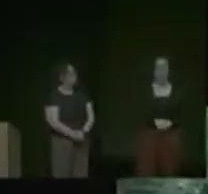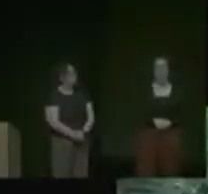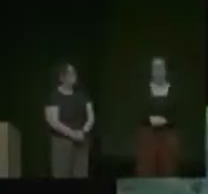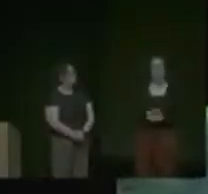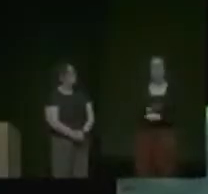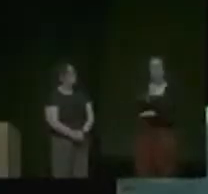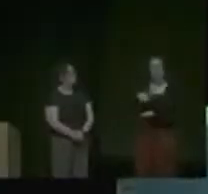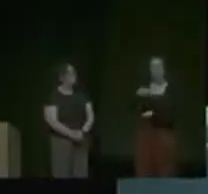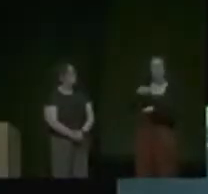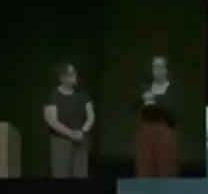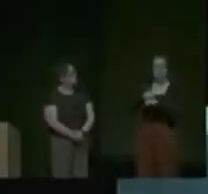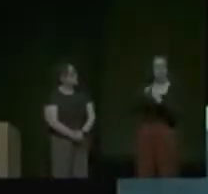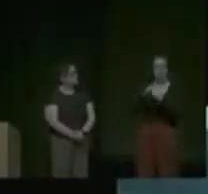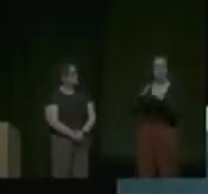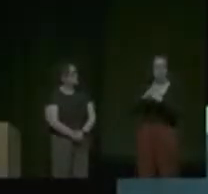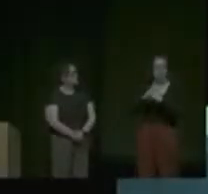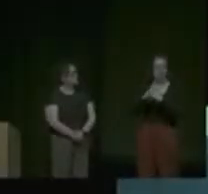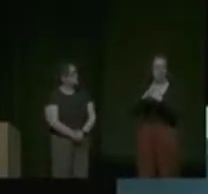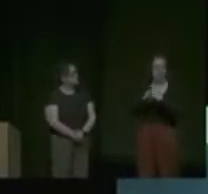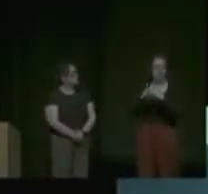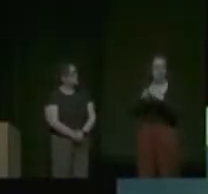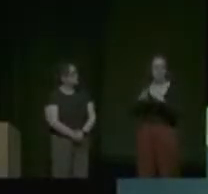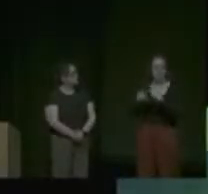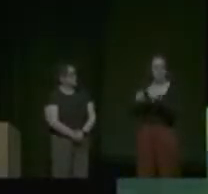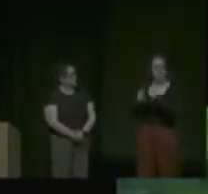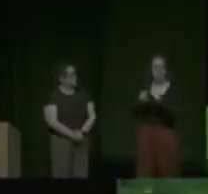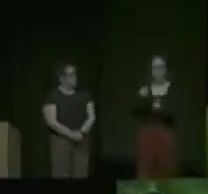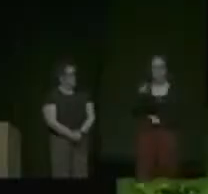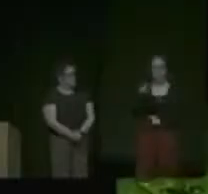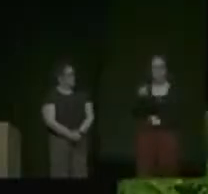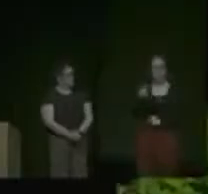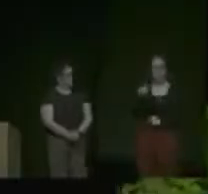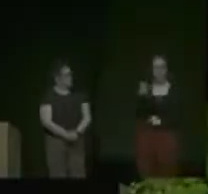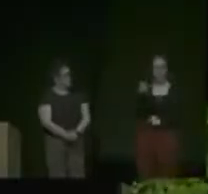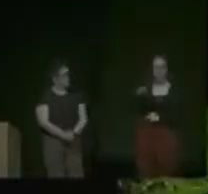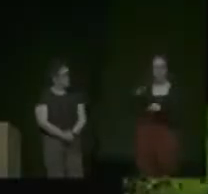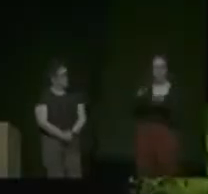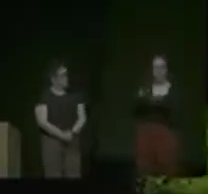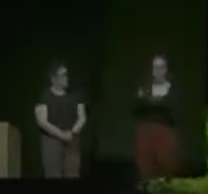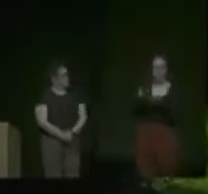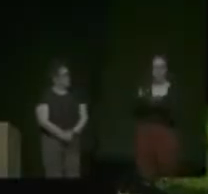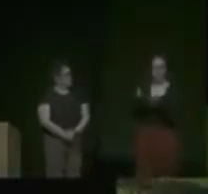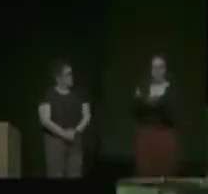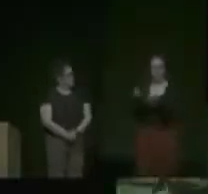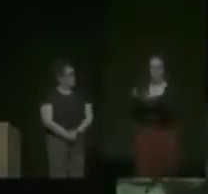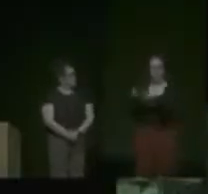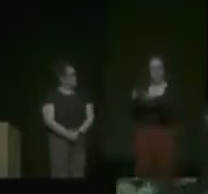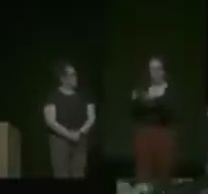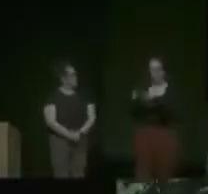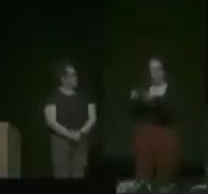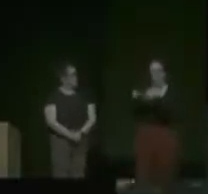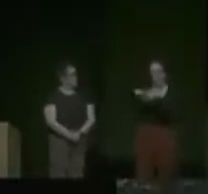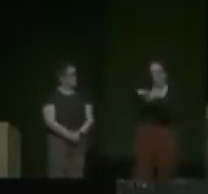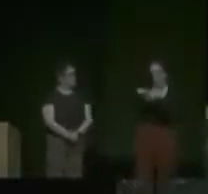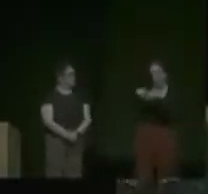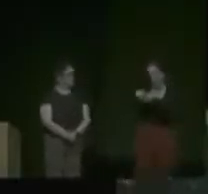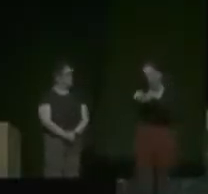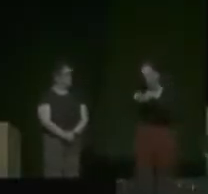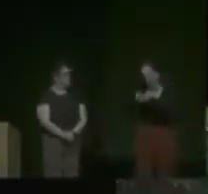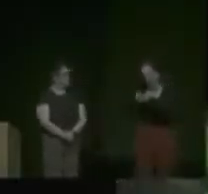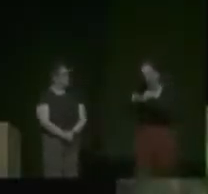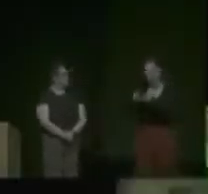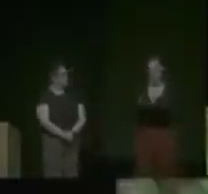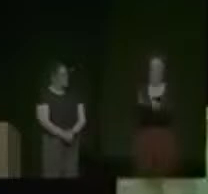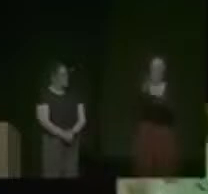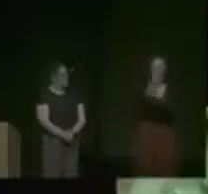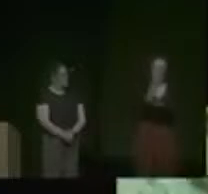Created by retreating glaciers at the end of the last ice age, it's peaceful and it's dramatic. In